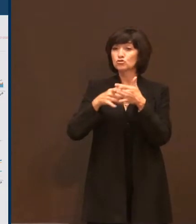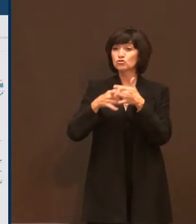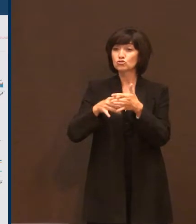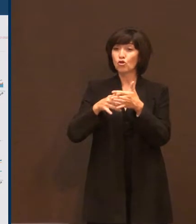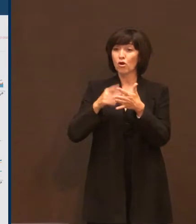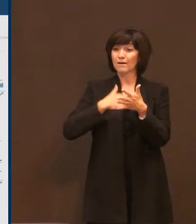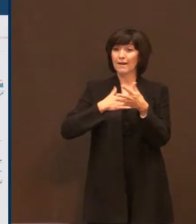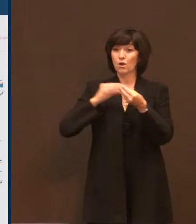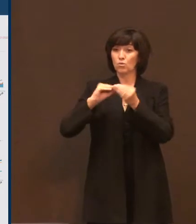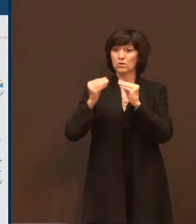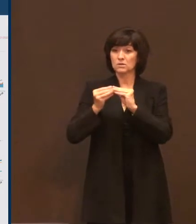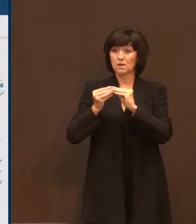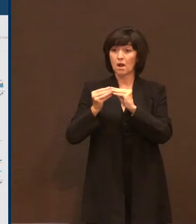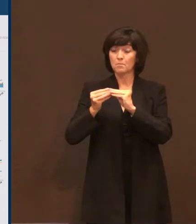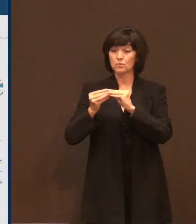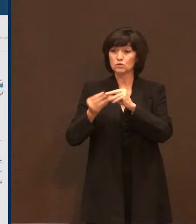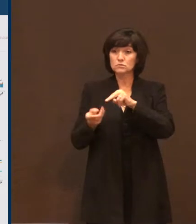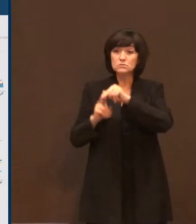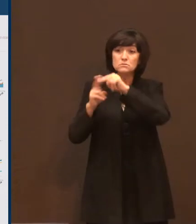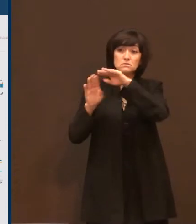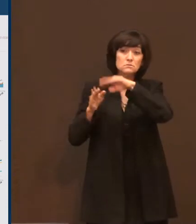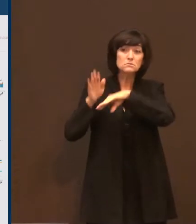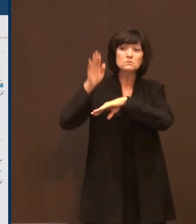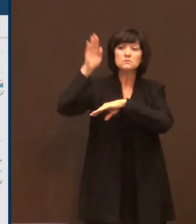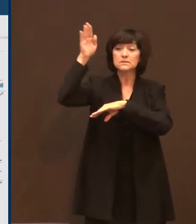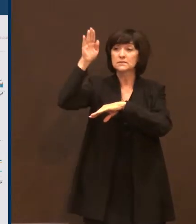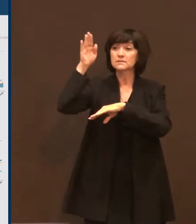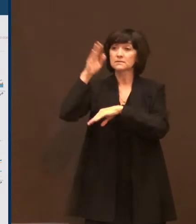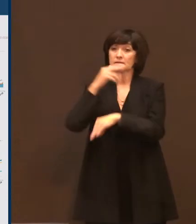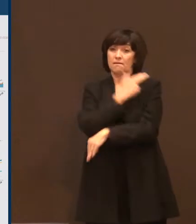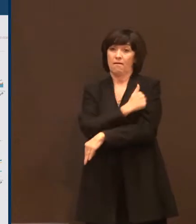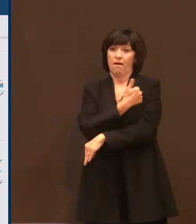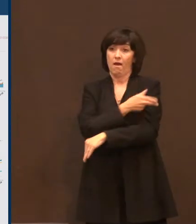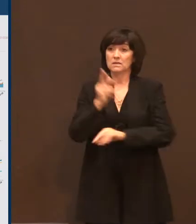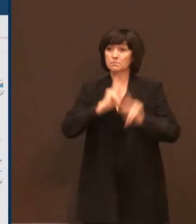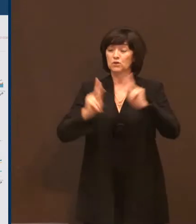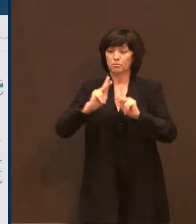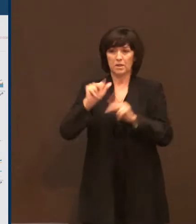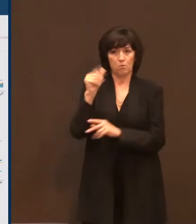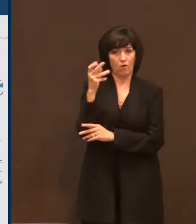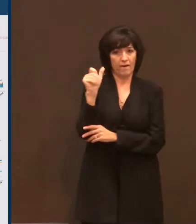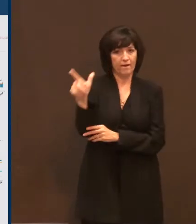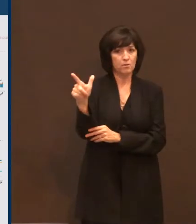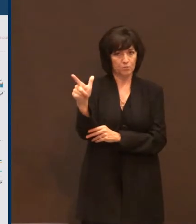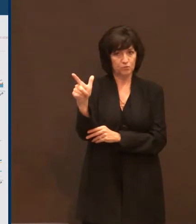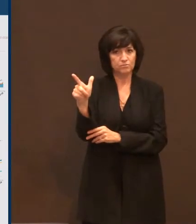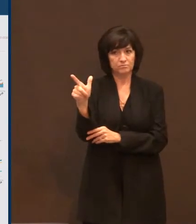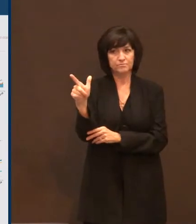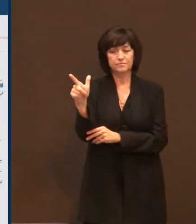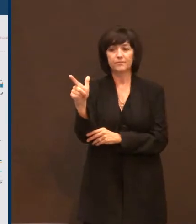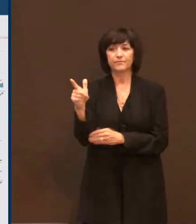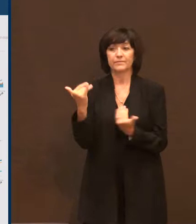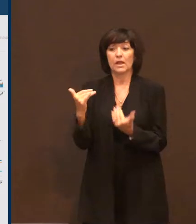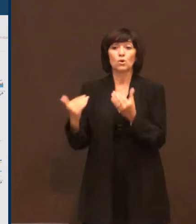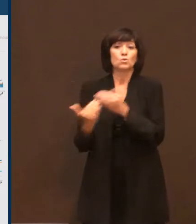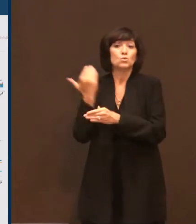which is right near the peak, and then very dramatically going down New hospitalizations, admissions, of course,